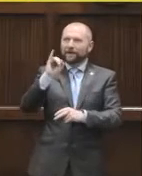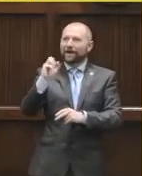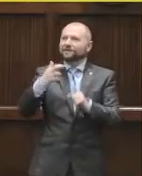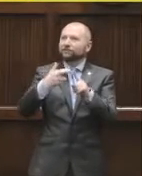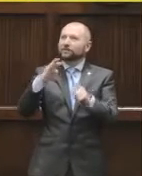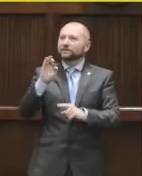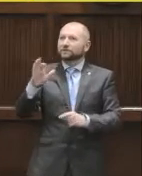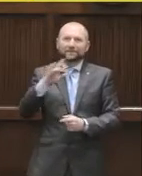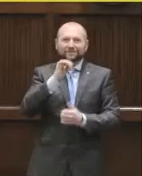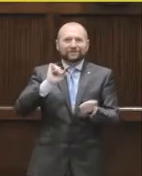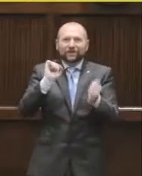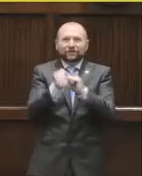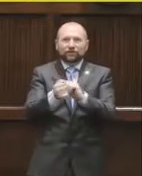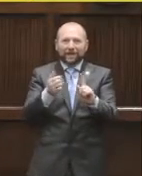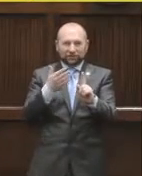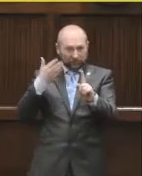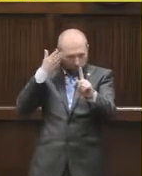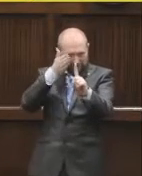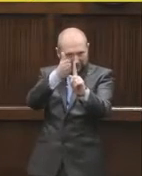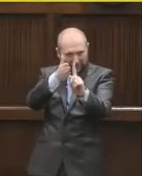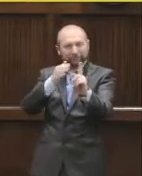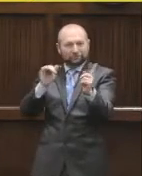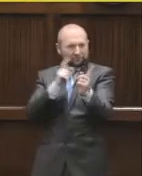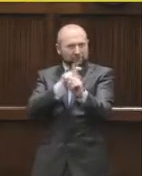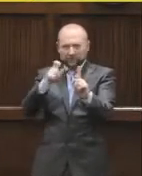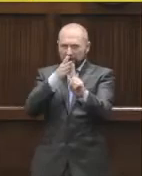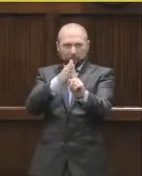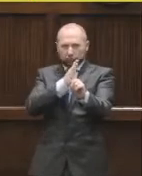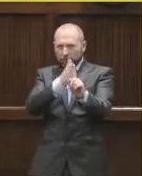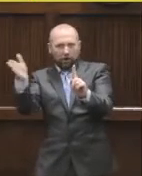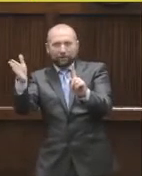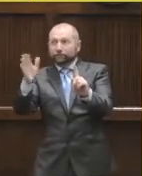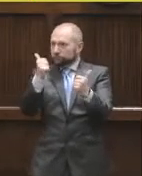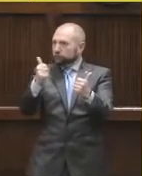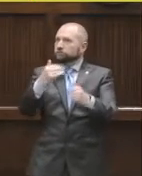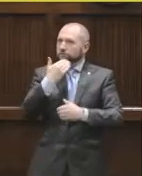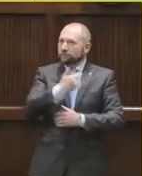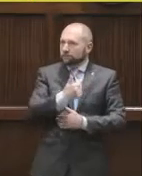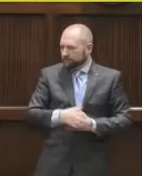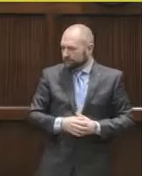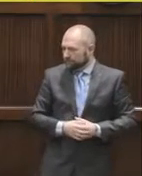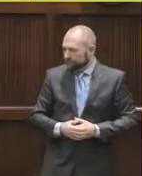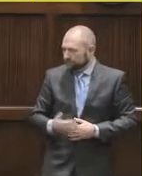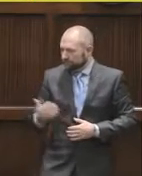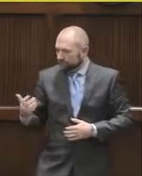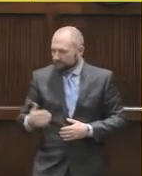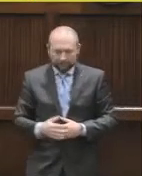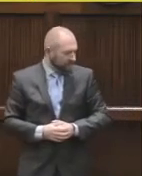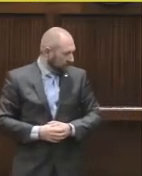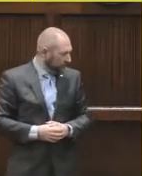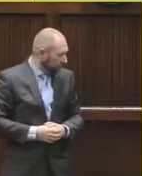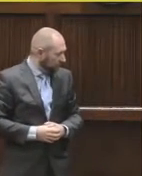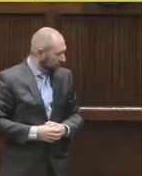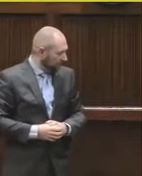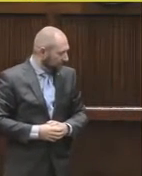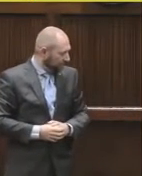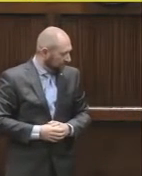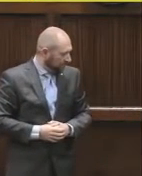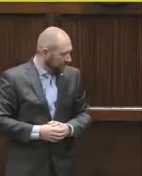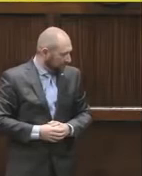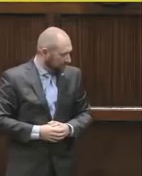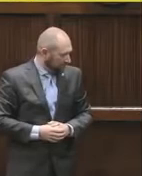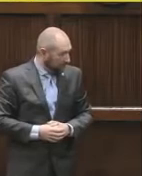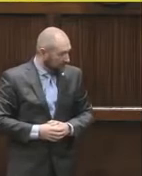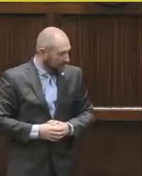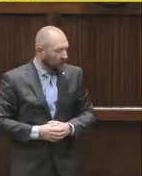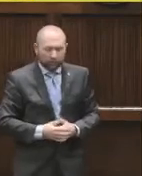their intended course. So I record accepting. Thank you very much. Deputy Michael Fitzmaurice and then Deputy Margaret. First of all, I